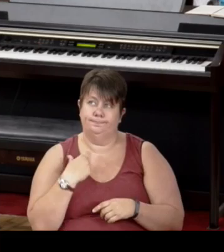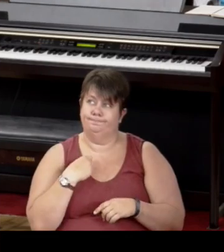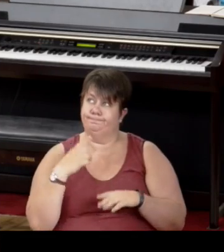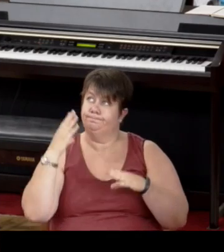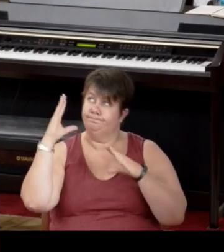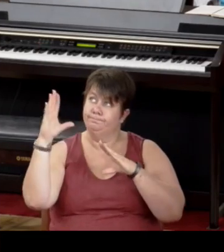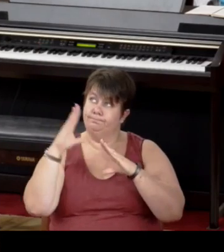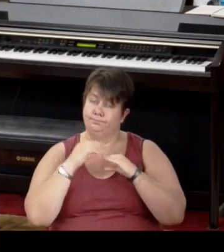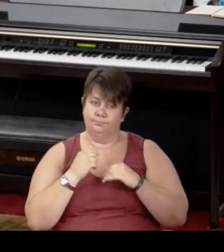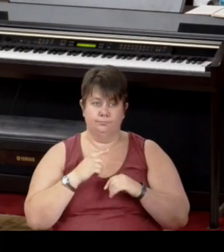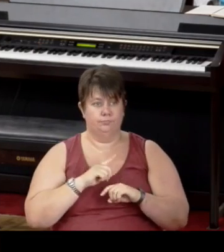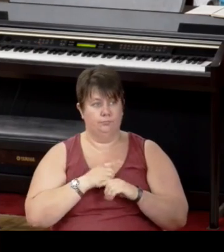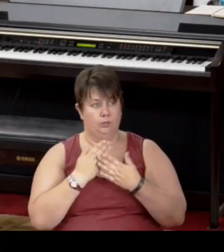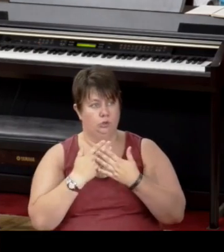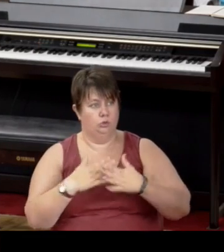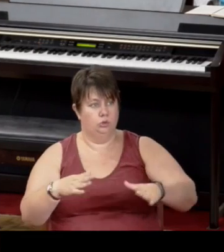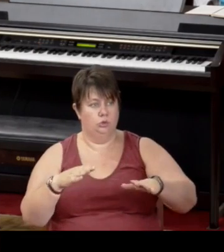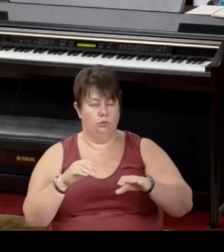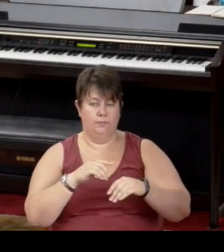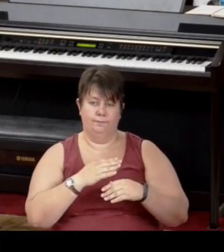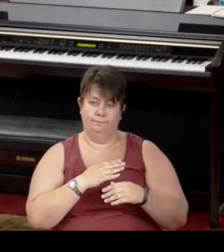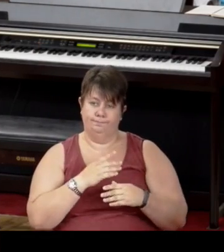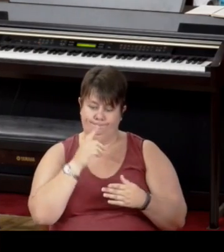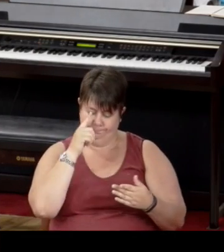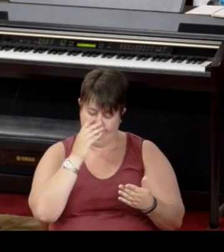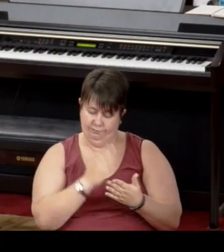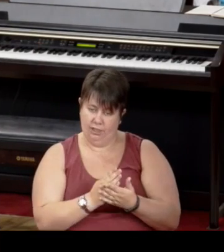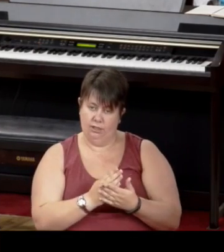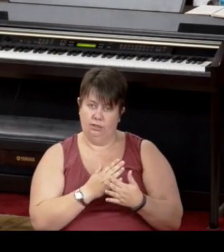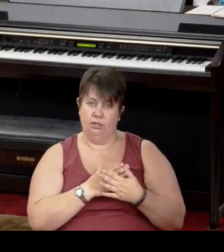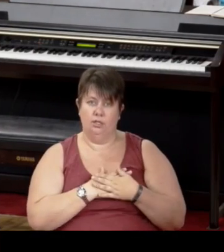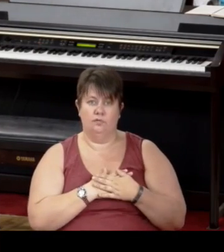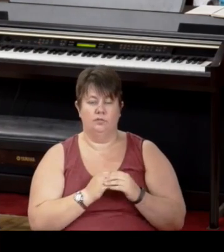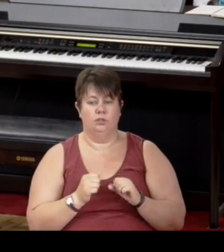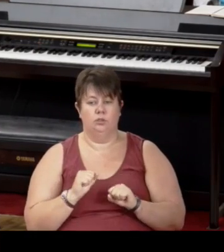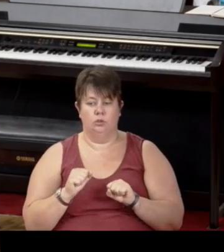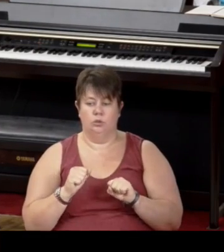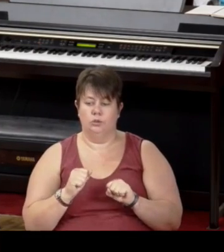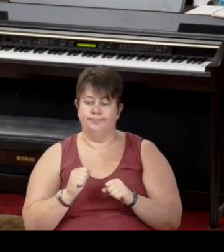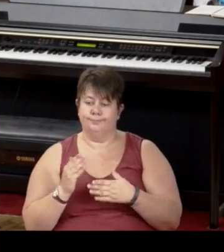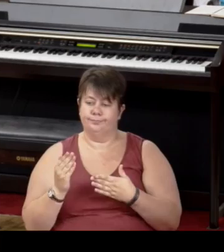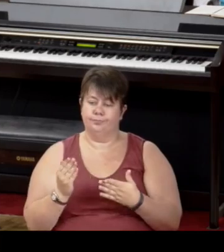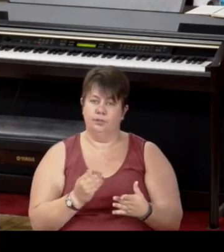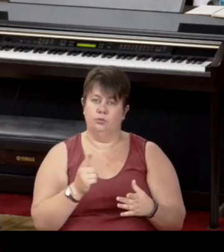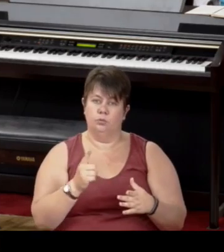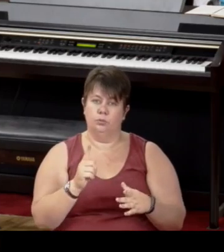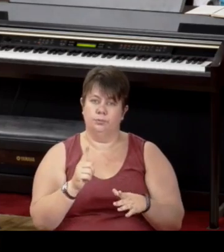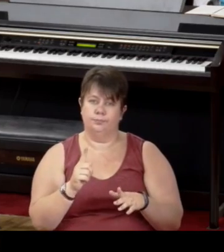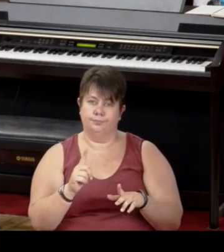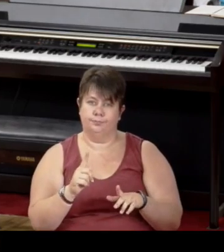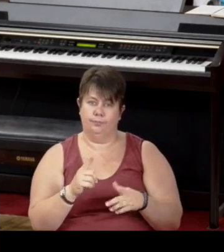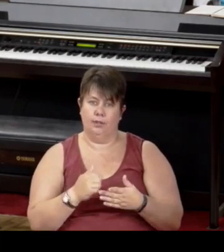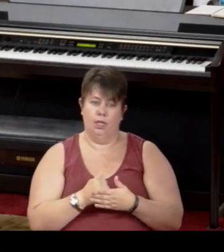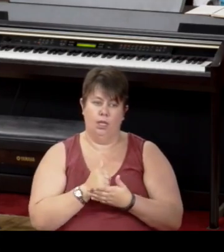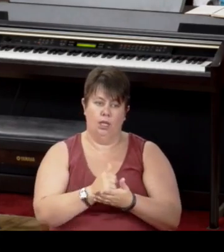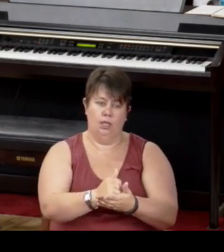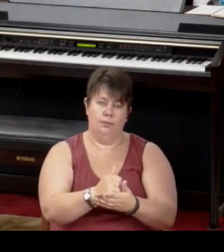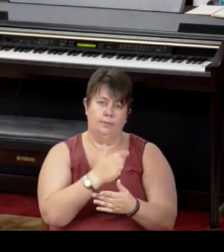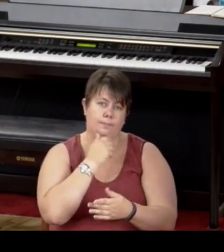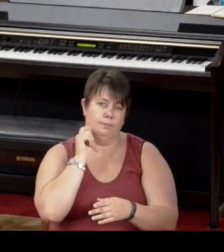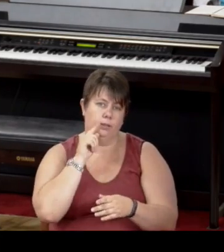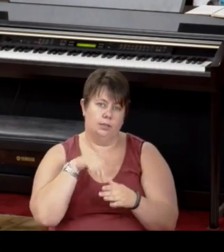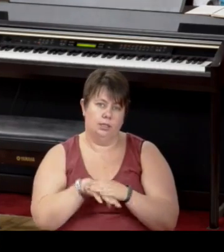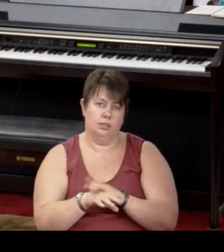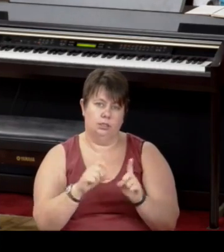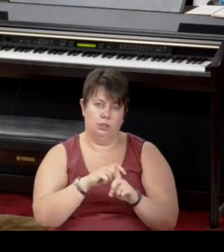love. Service is about working in the community and helping other people and demonstrating God's